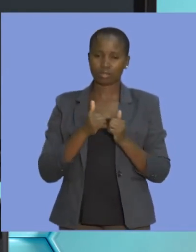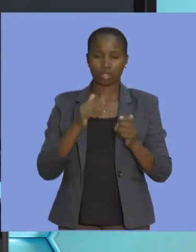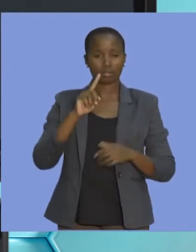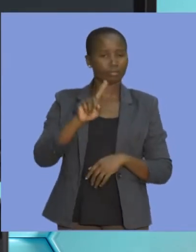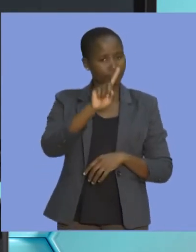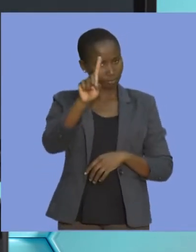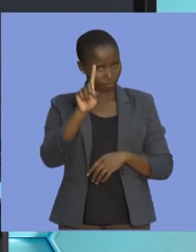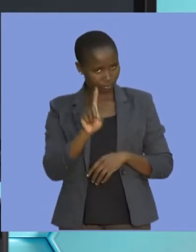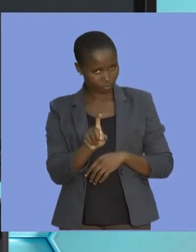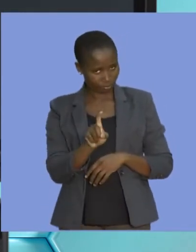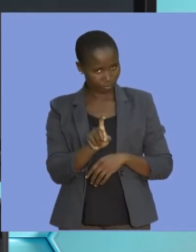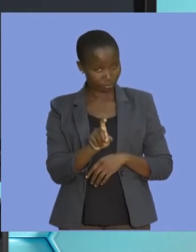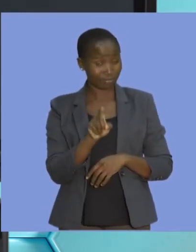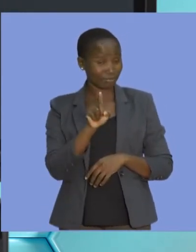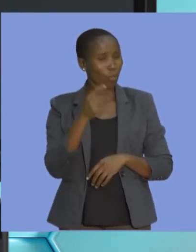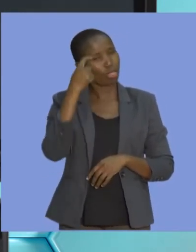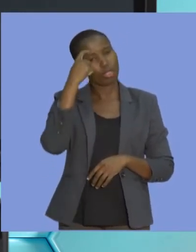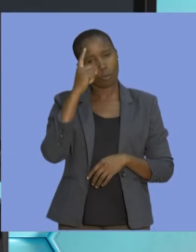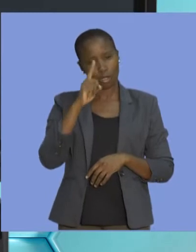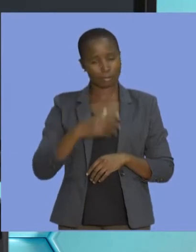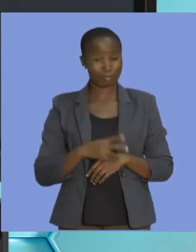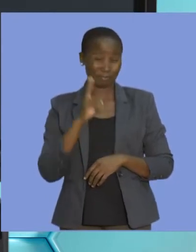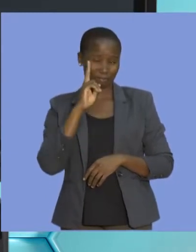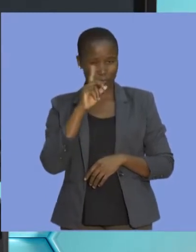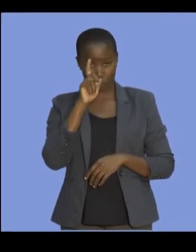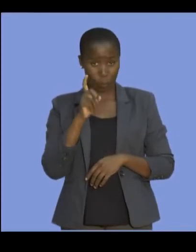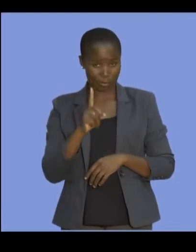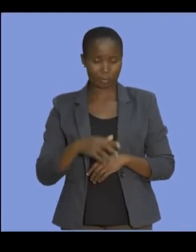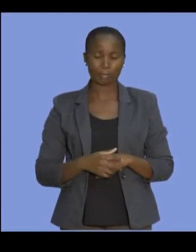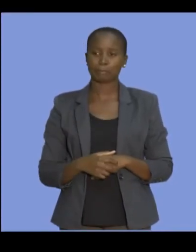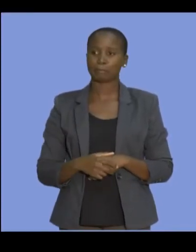you think about the question? Let's see what is the question.